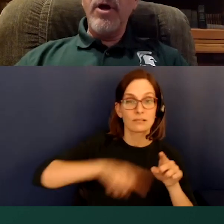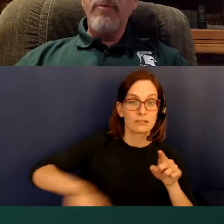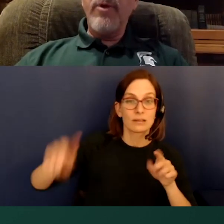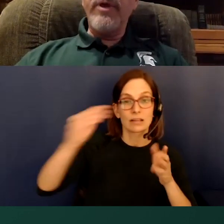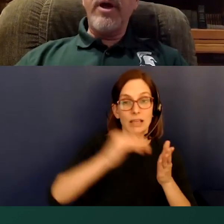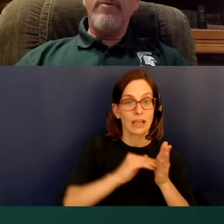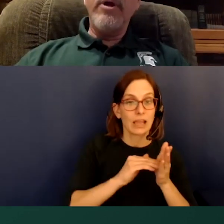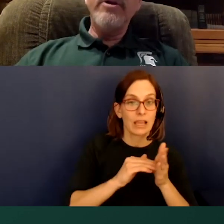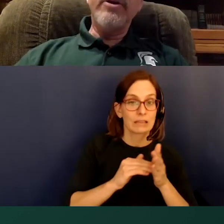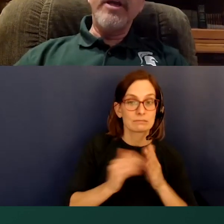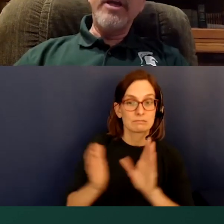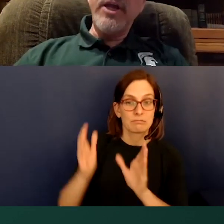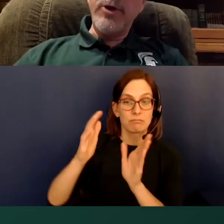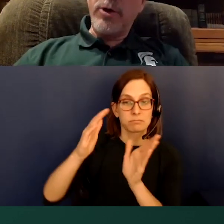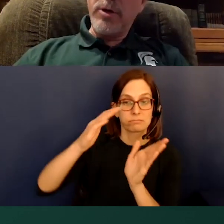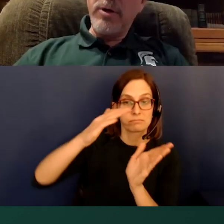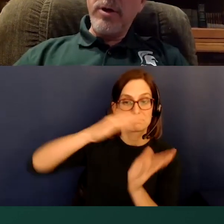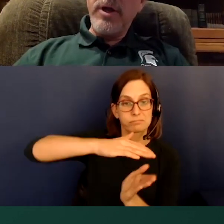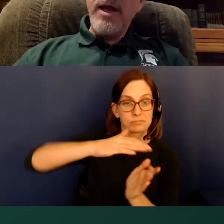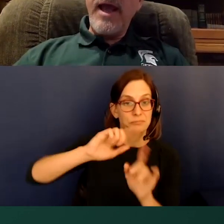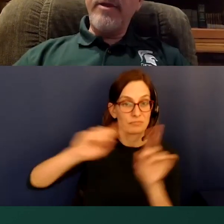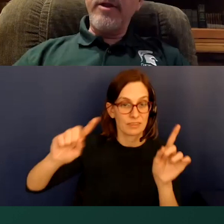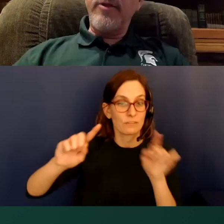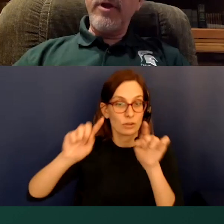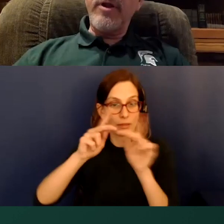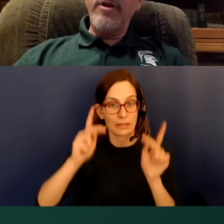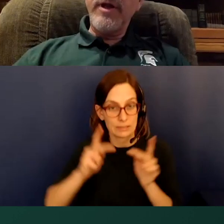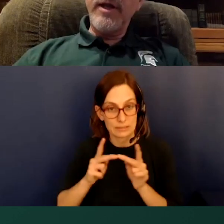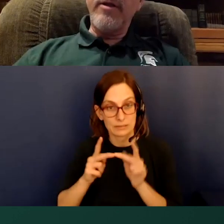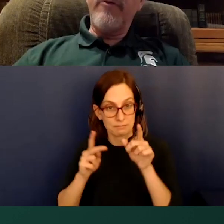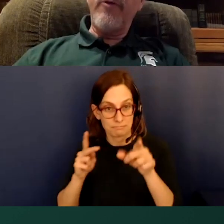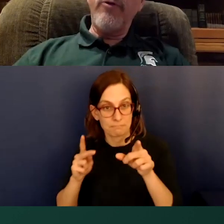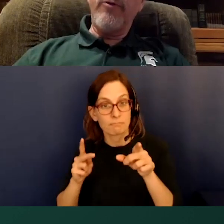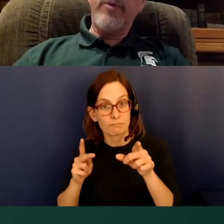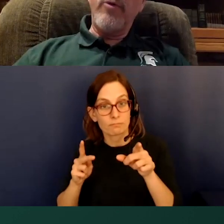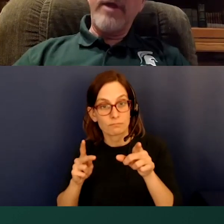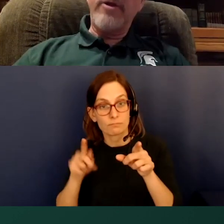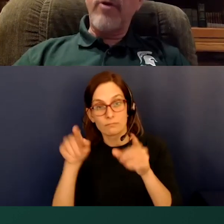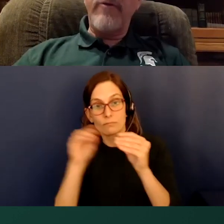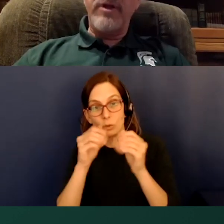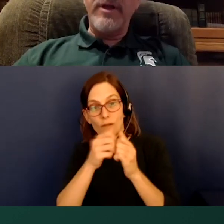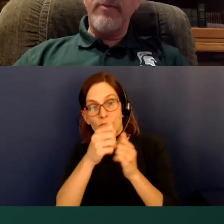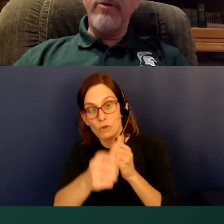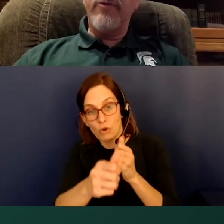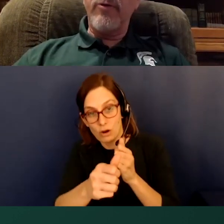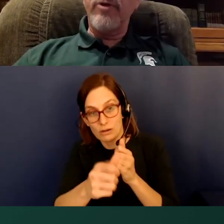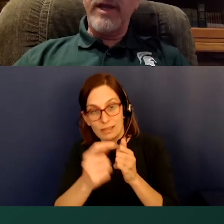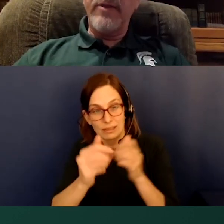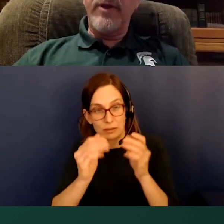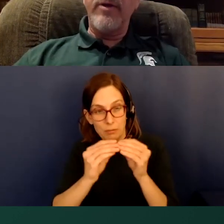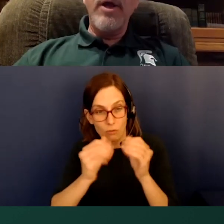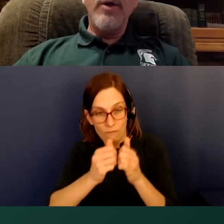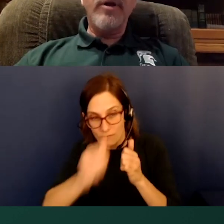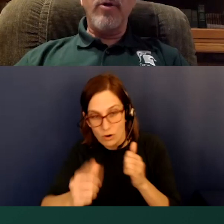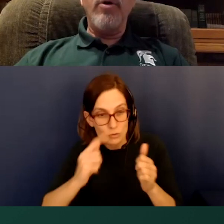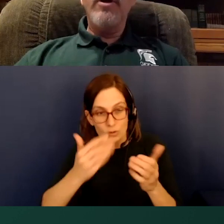here, but we come to here. And since this is further, the moon has to travel a little bit further to get